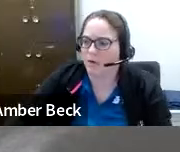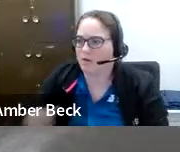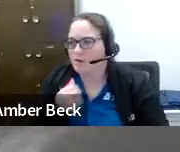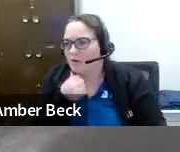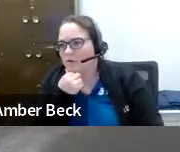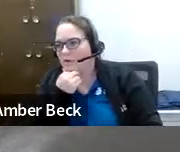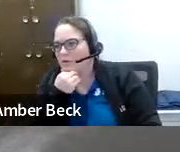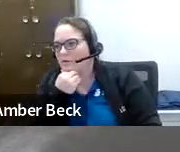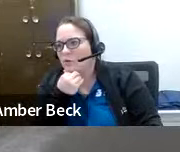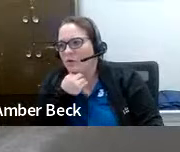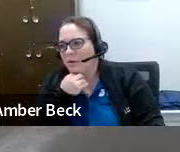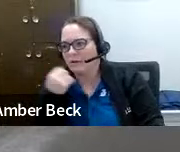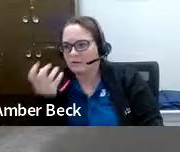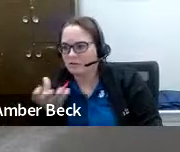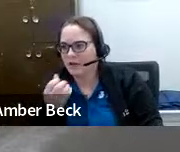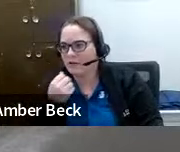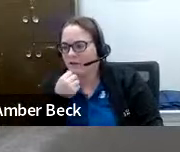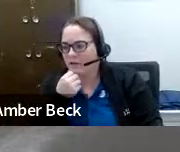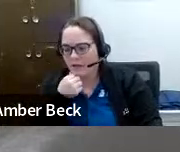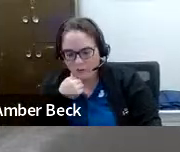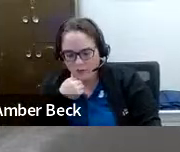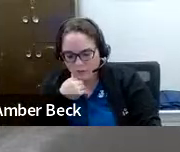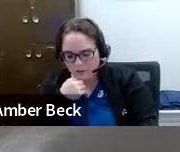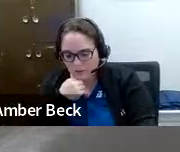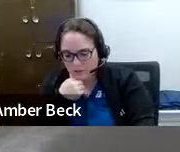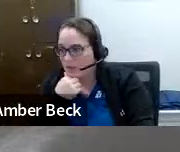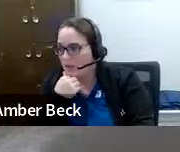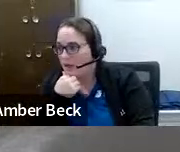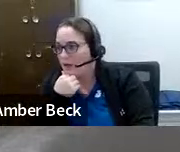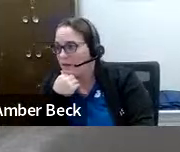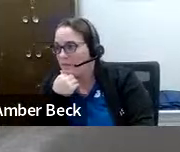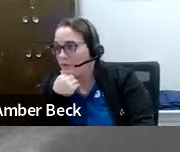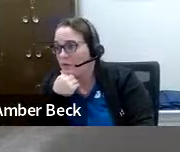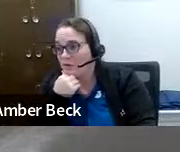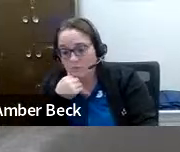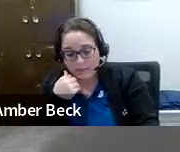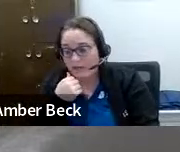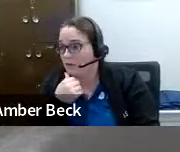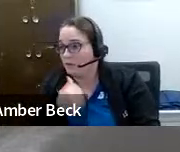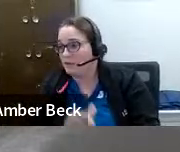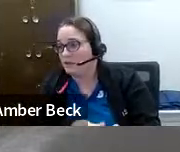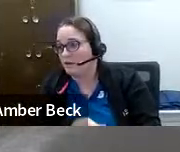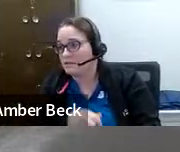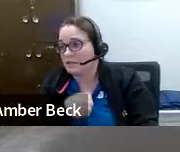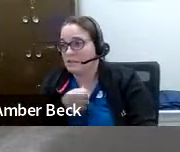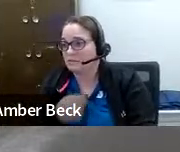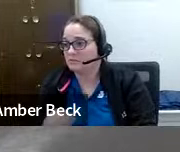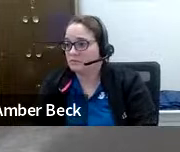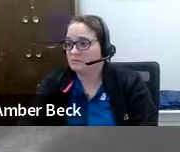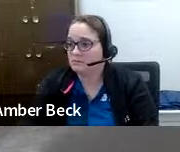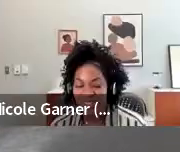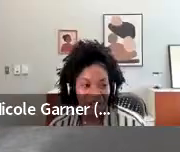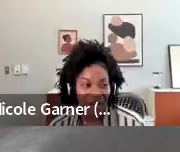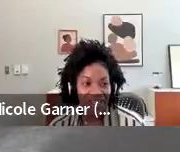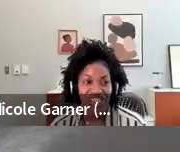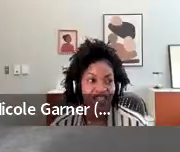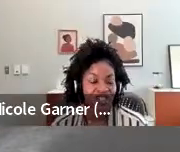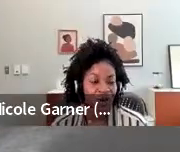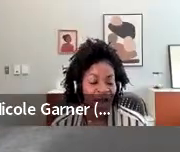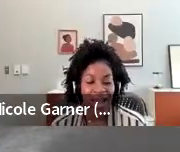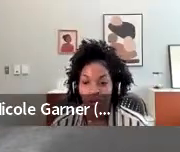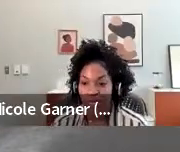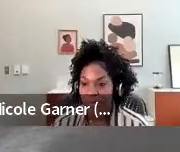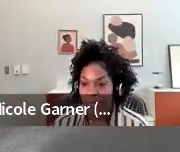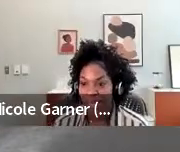want to partner or learn more about trying to figure out how to partner with you, who and how do we contact you? That's a great